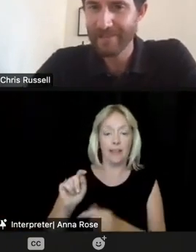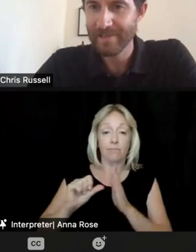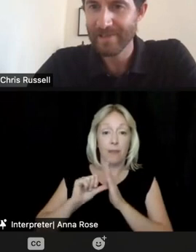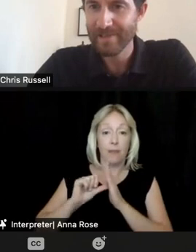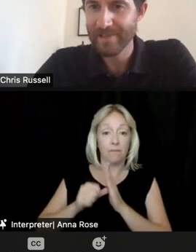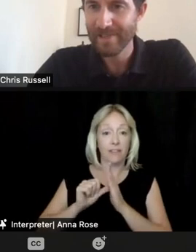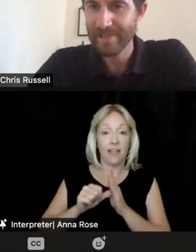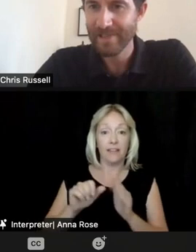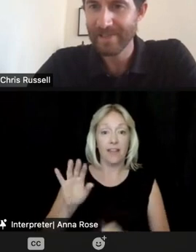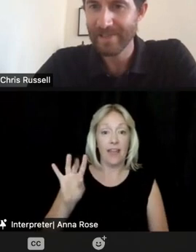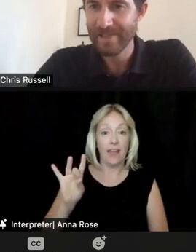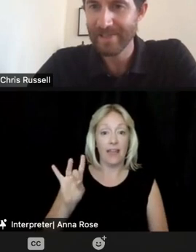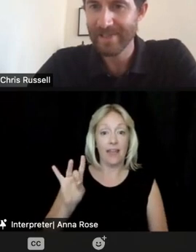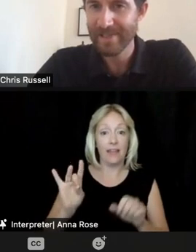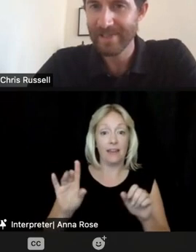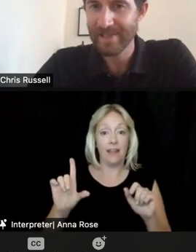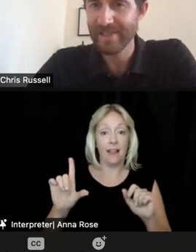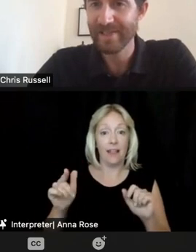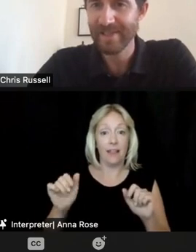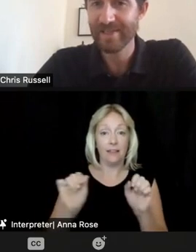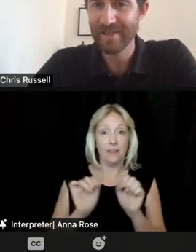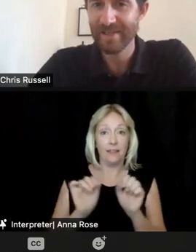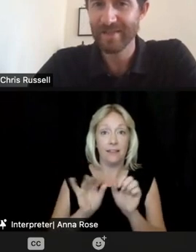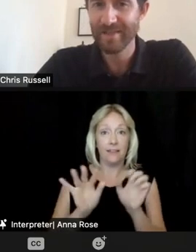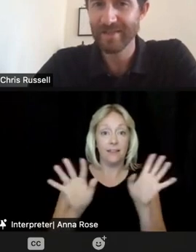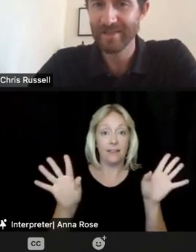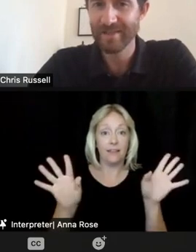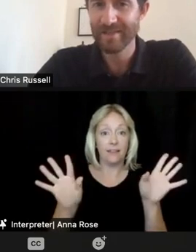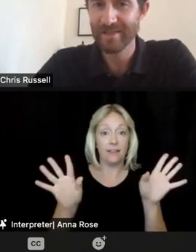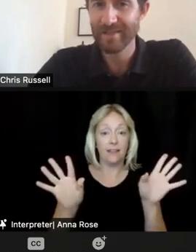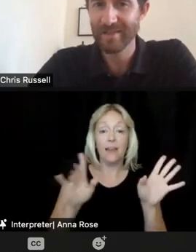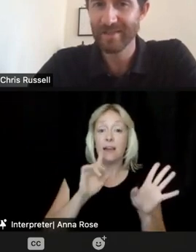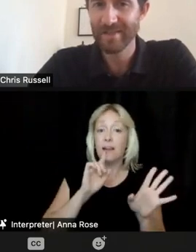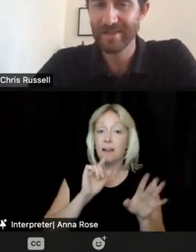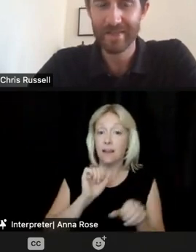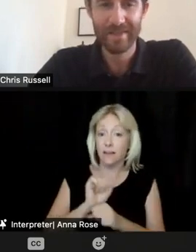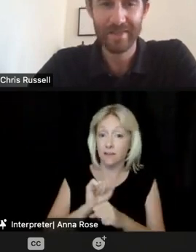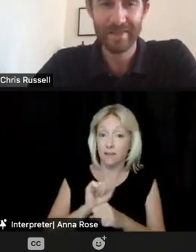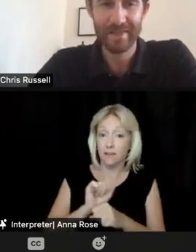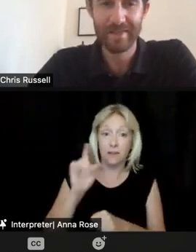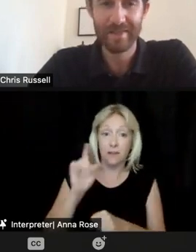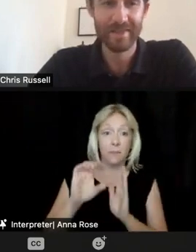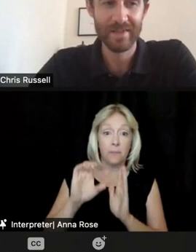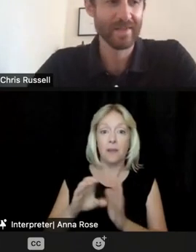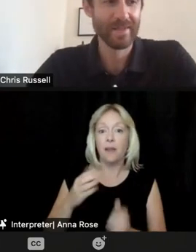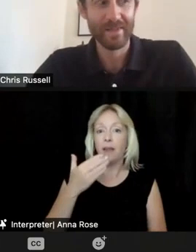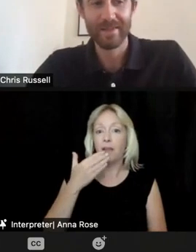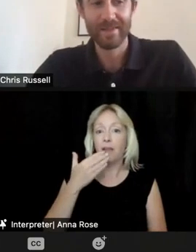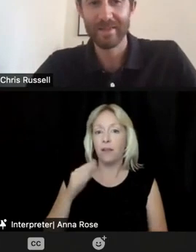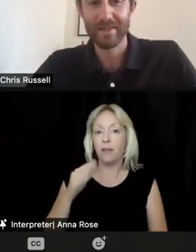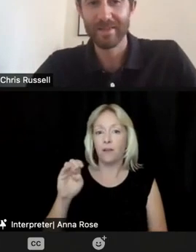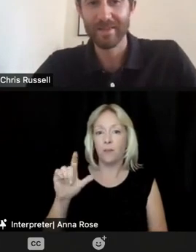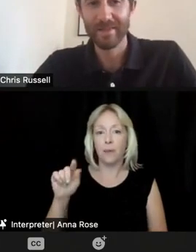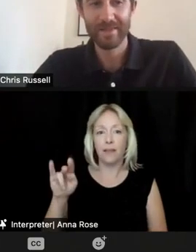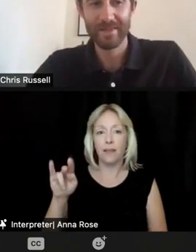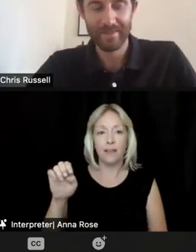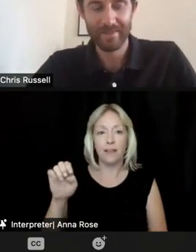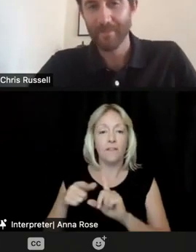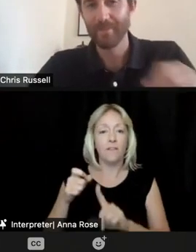seeing the 8 long legs. That is actually a photo, thanks to Melanie, who's the head of the